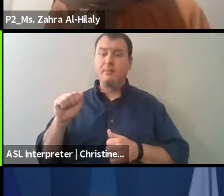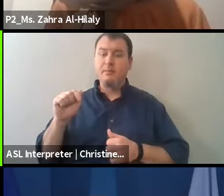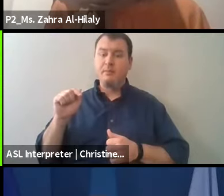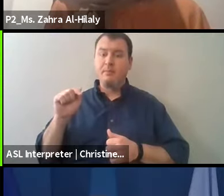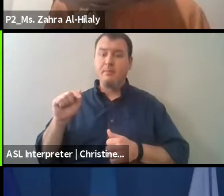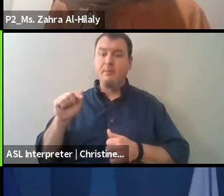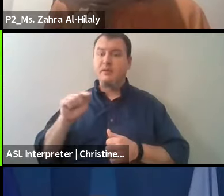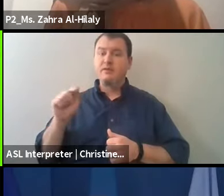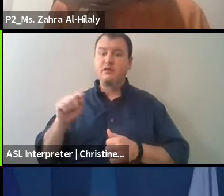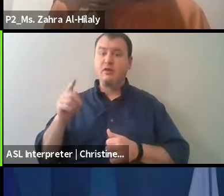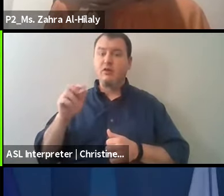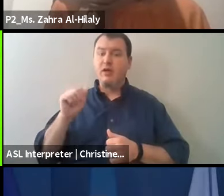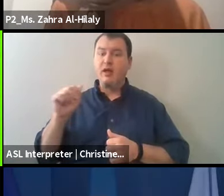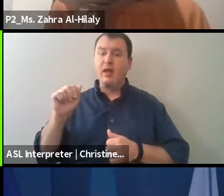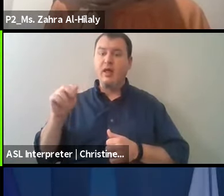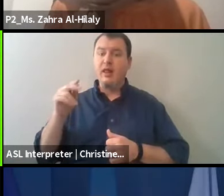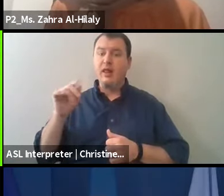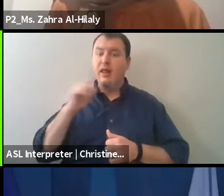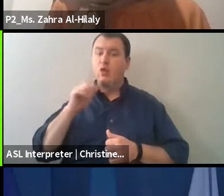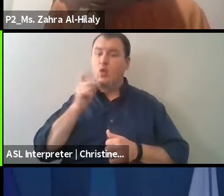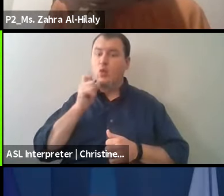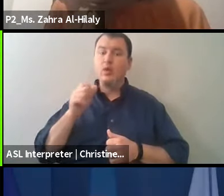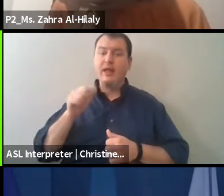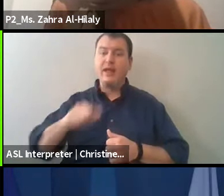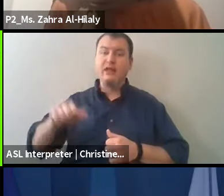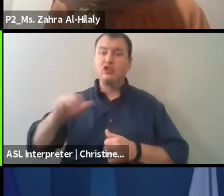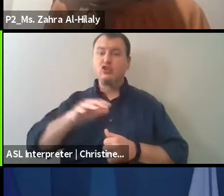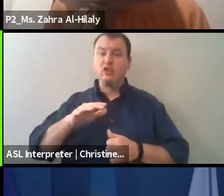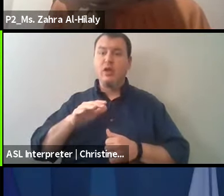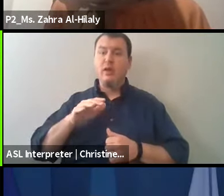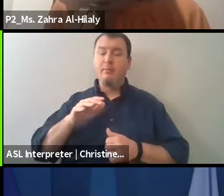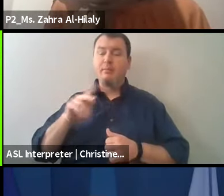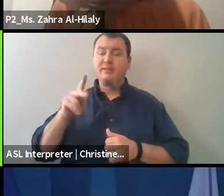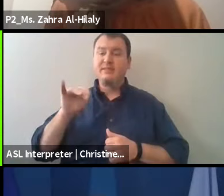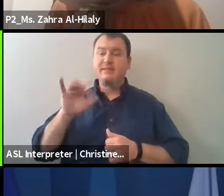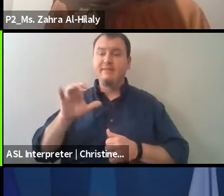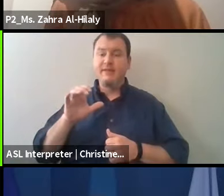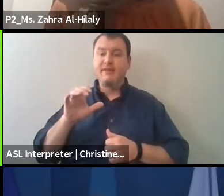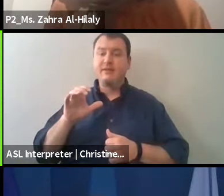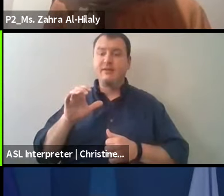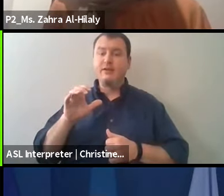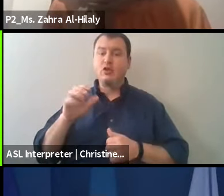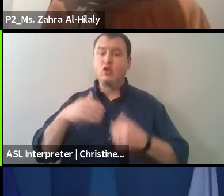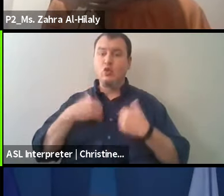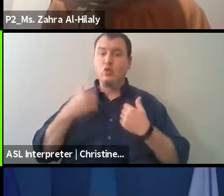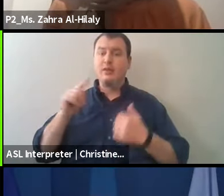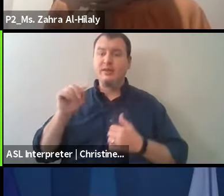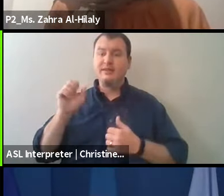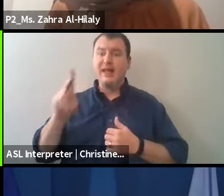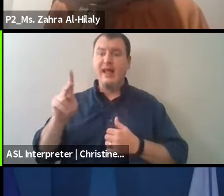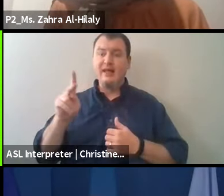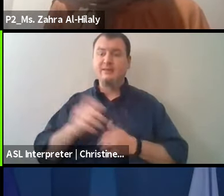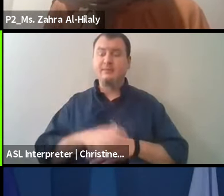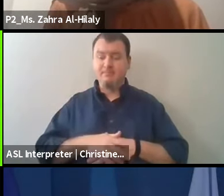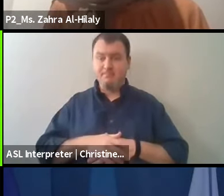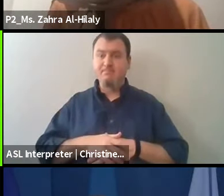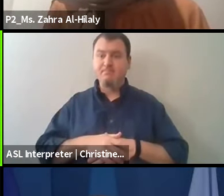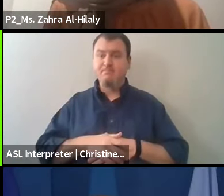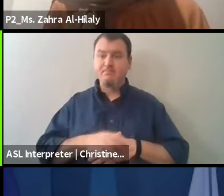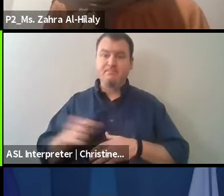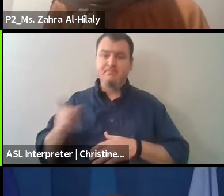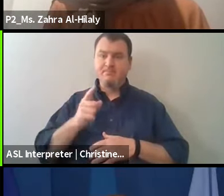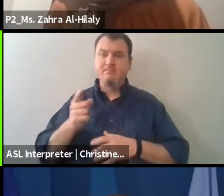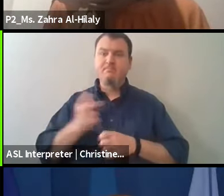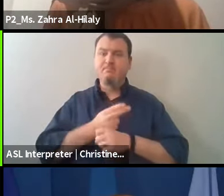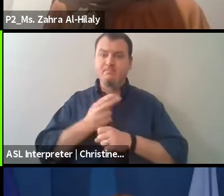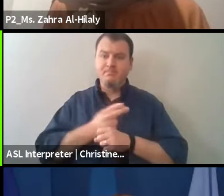the Youth Task Force for Asia Pacific. She's representing the voices and experiences of